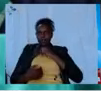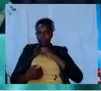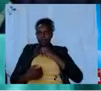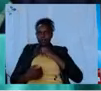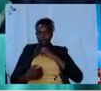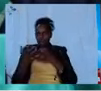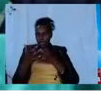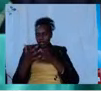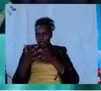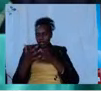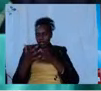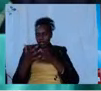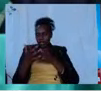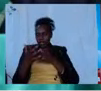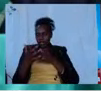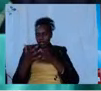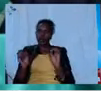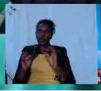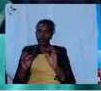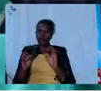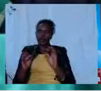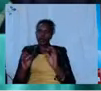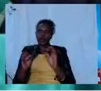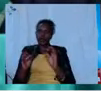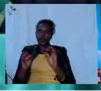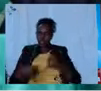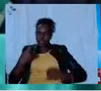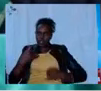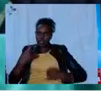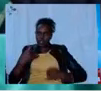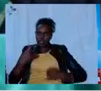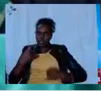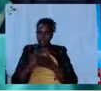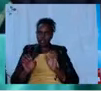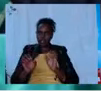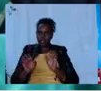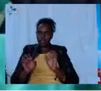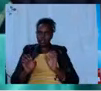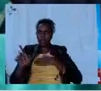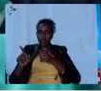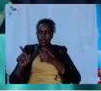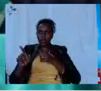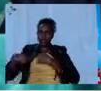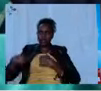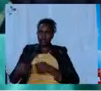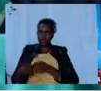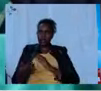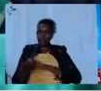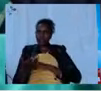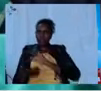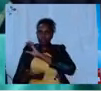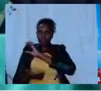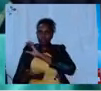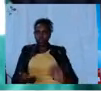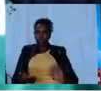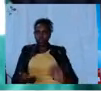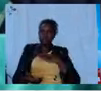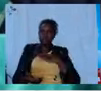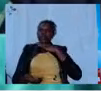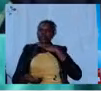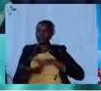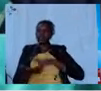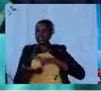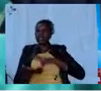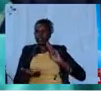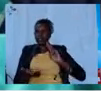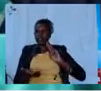mercy, count them not against us. Grant us the joy of forgiveness and lighten our hearts with the glory of Christ, who died and rose again for